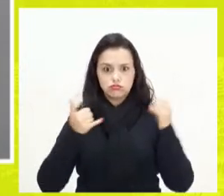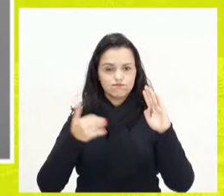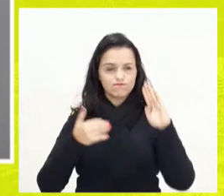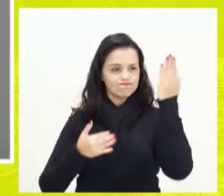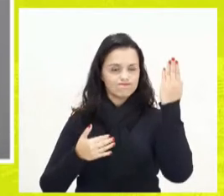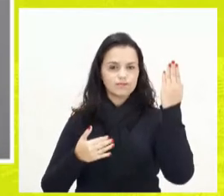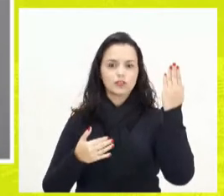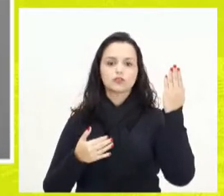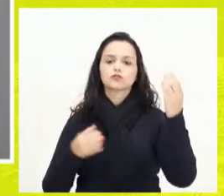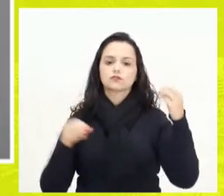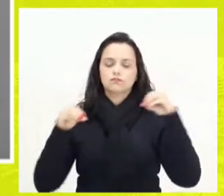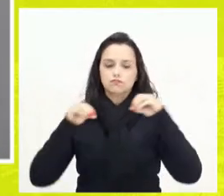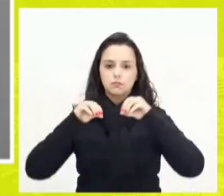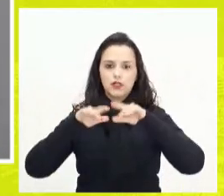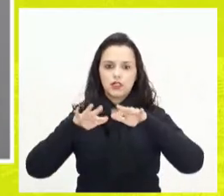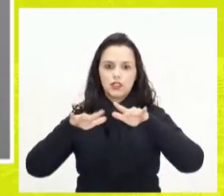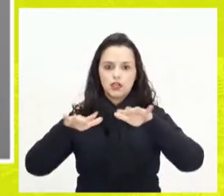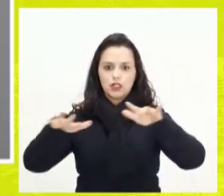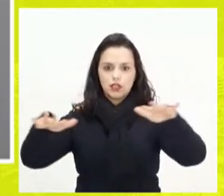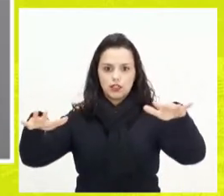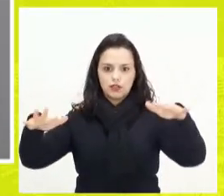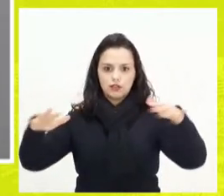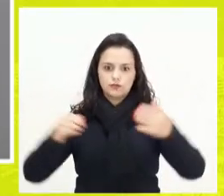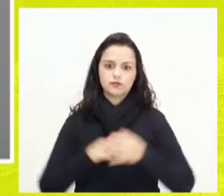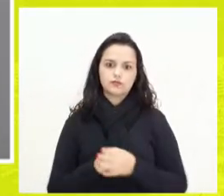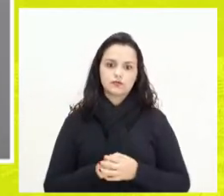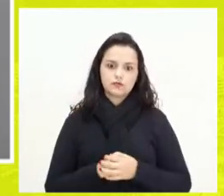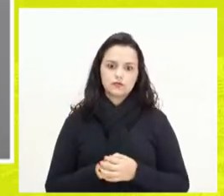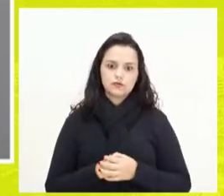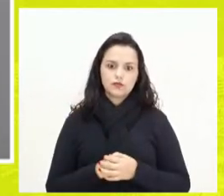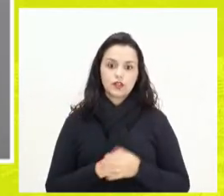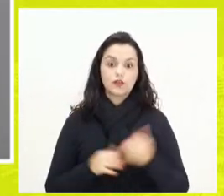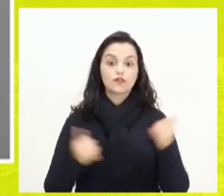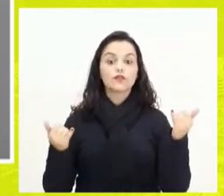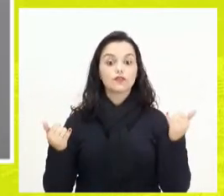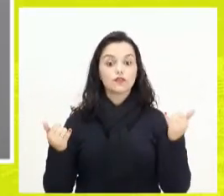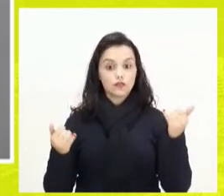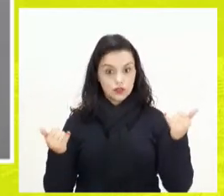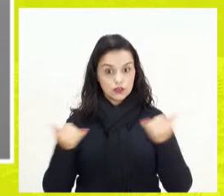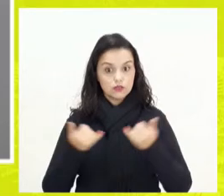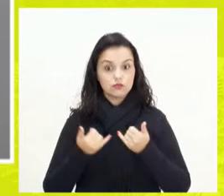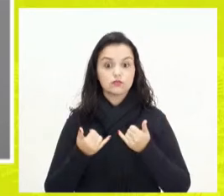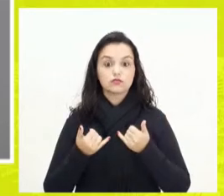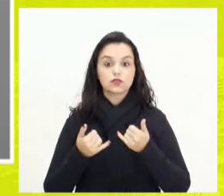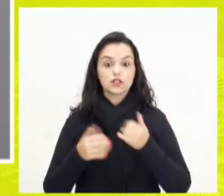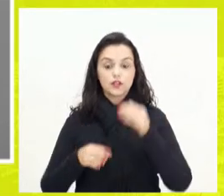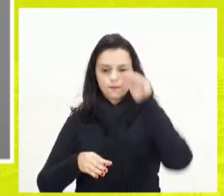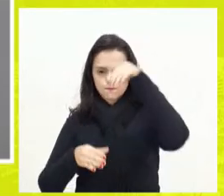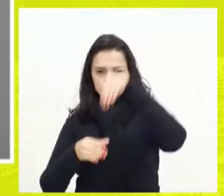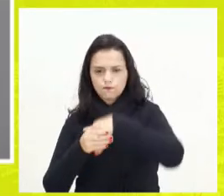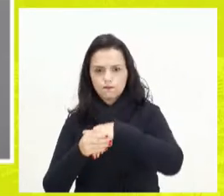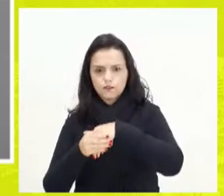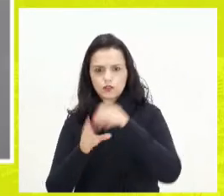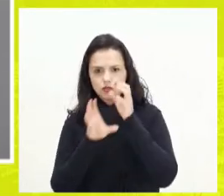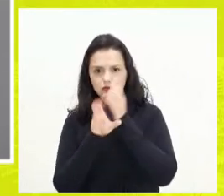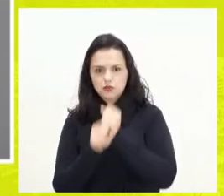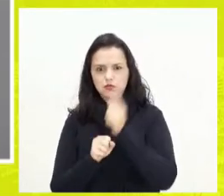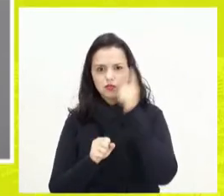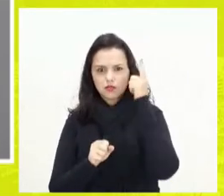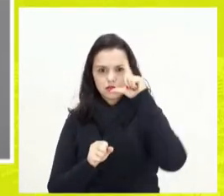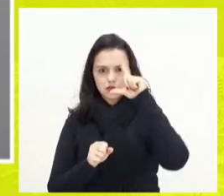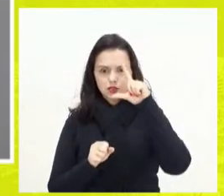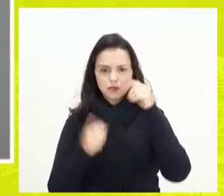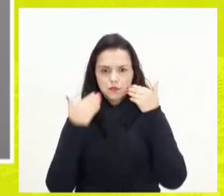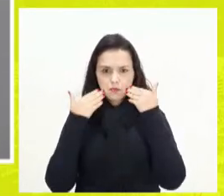the right way you know the the results and all the bad and fake news saying